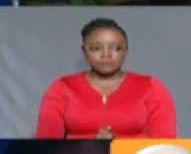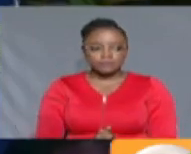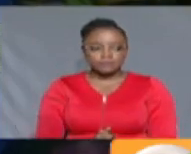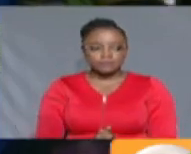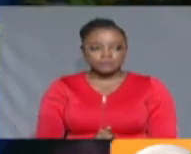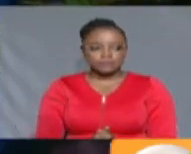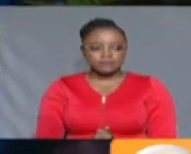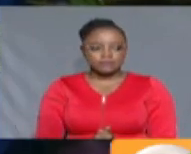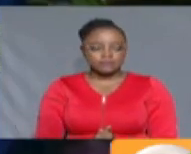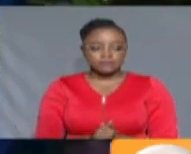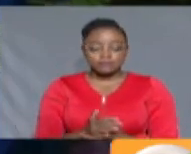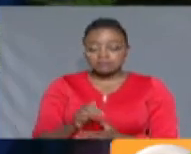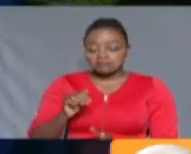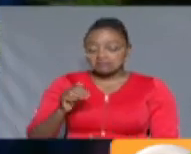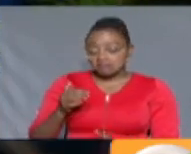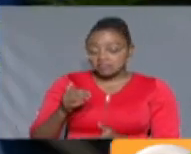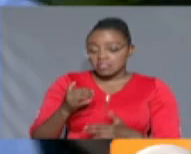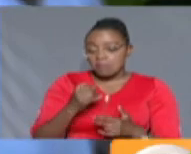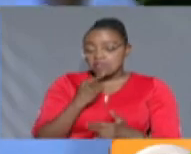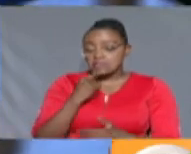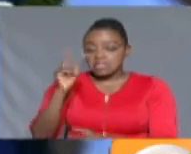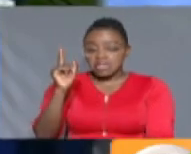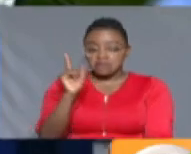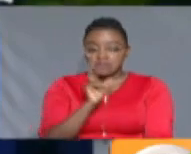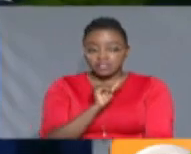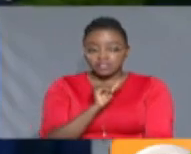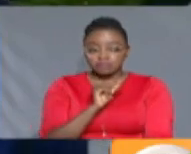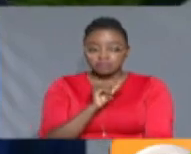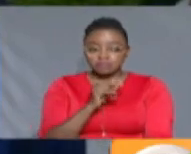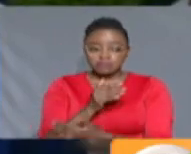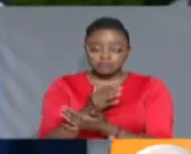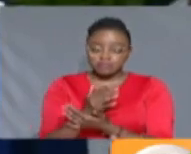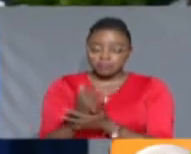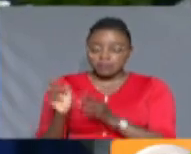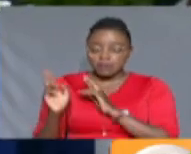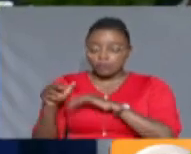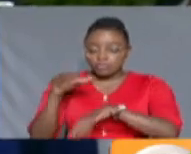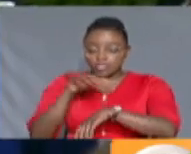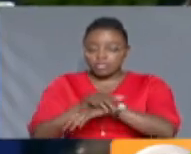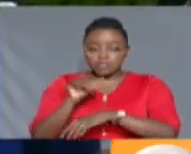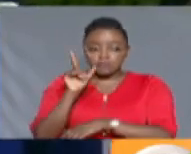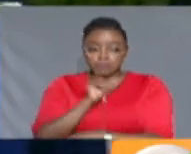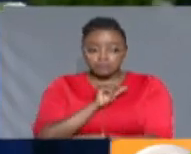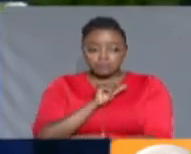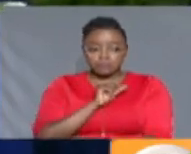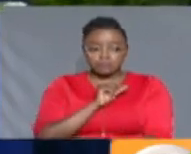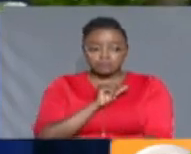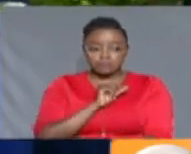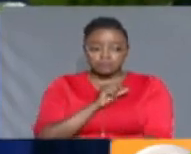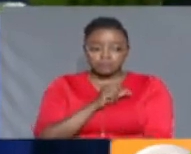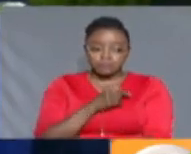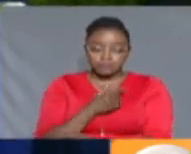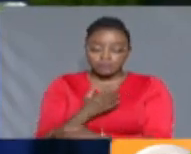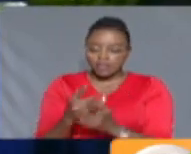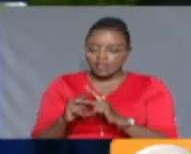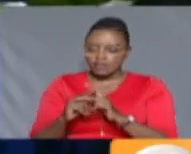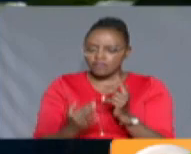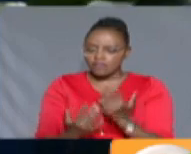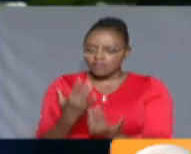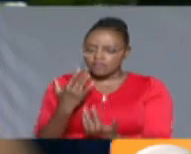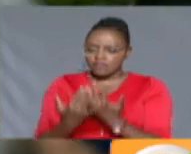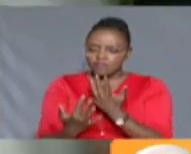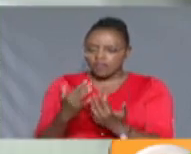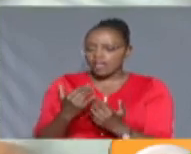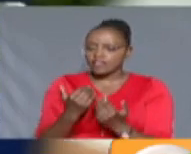Yes, Wahiga, as I was telling you, that some of the reports that we've been able to gather so far is that the fire broke at the